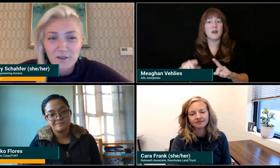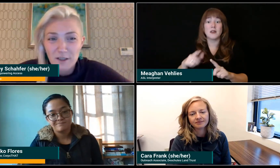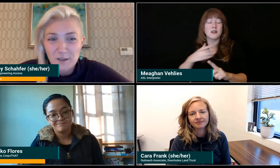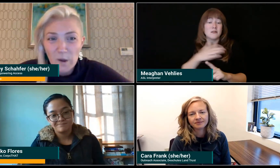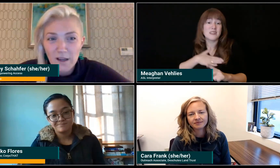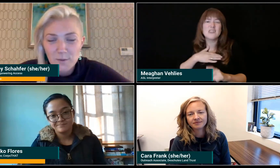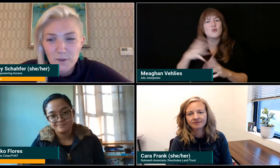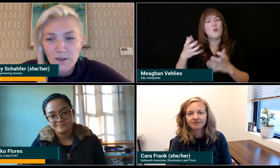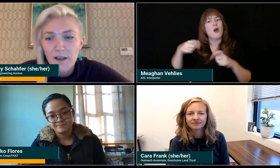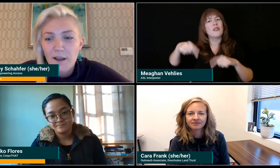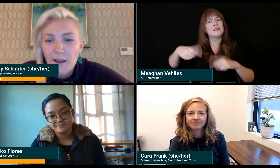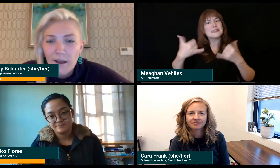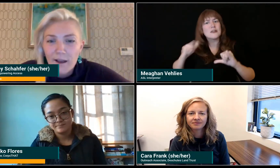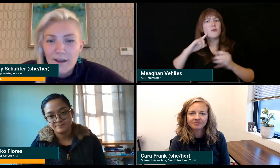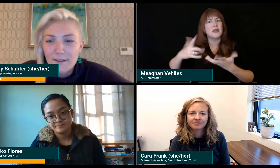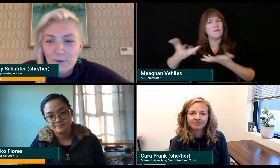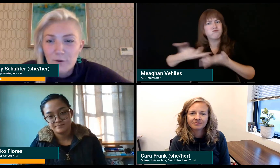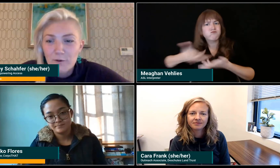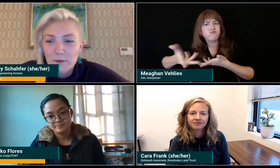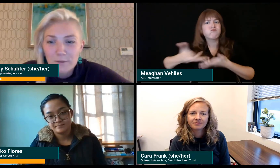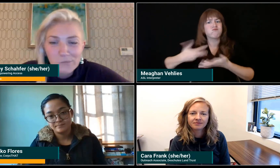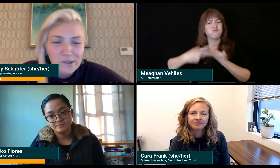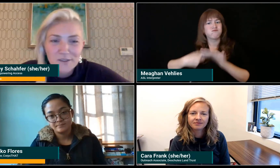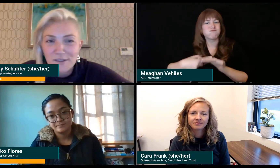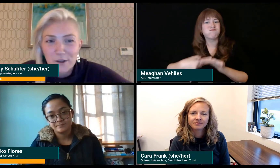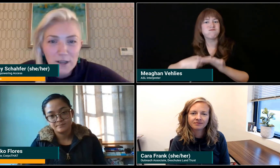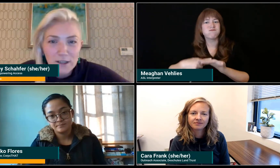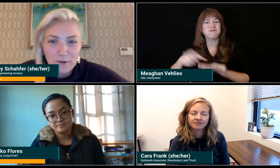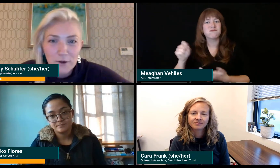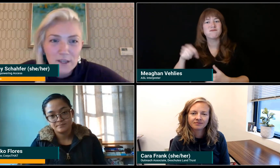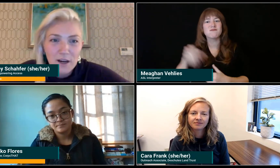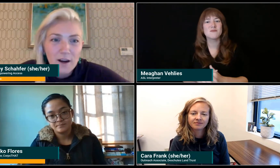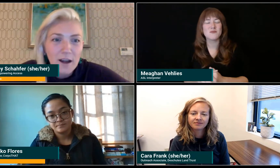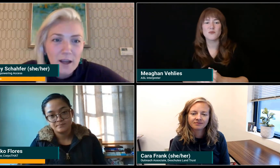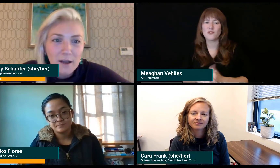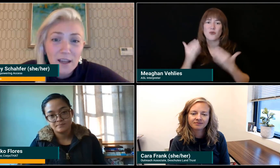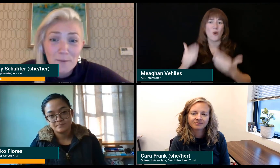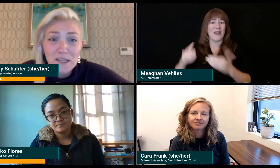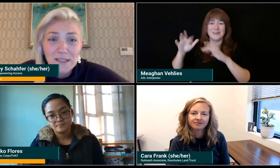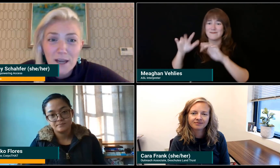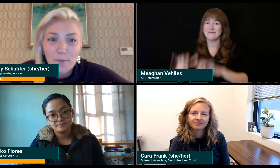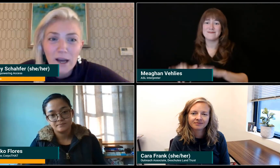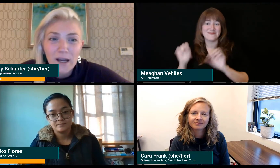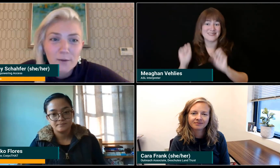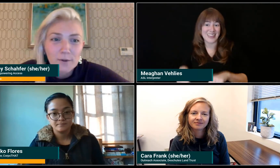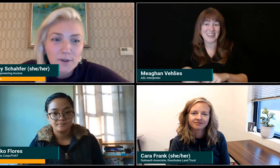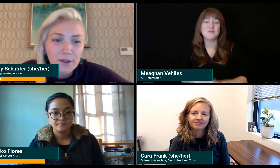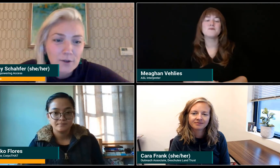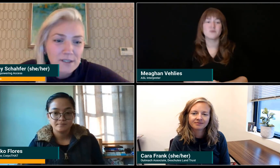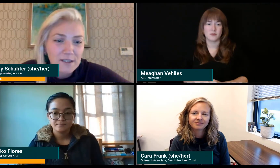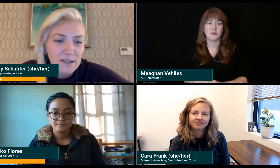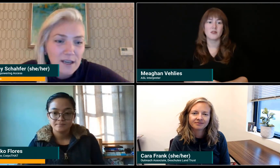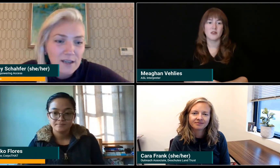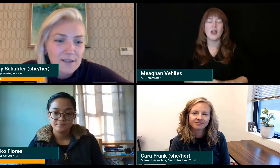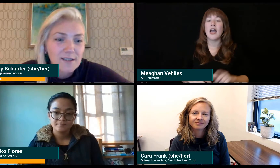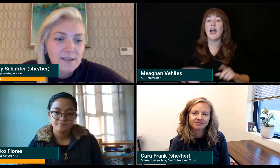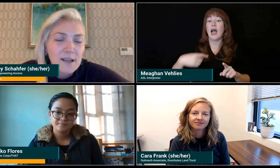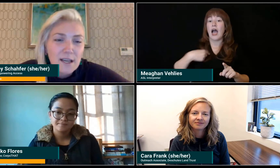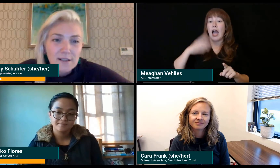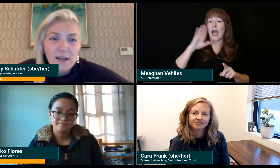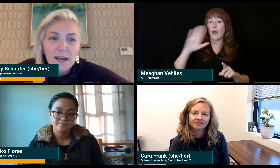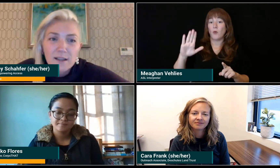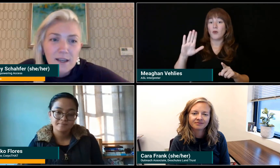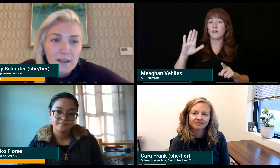a discussion as possible. So please just go ahead and throw in there. And in the meantime, I will go to the